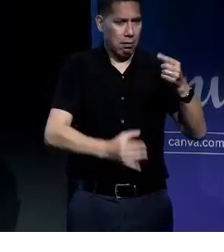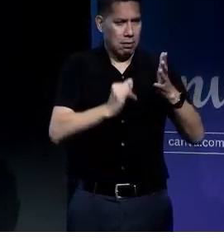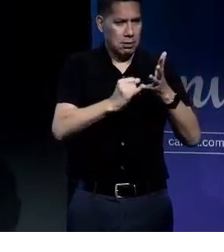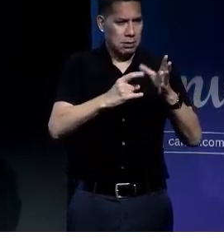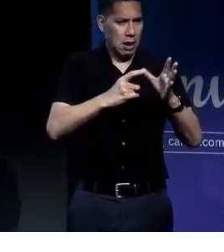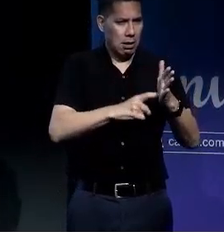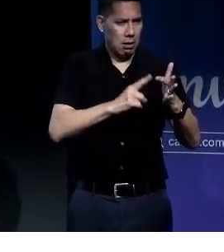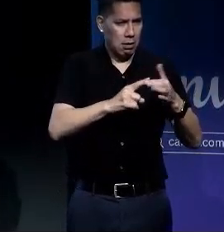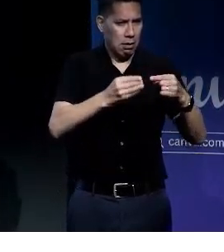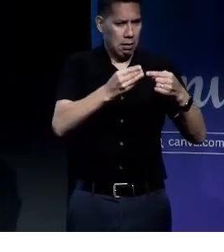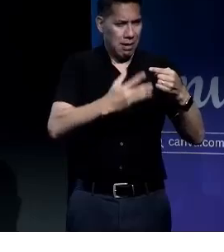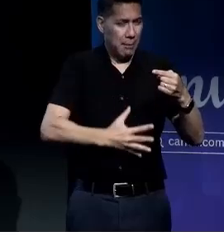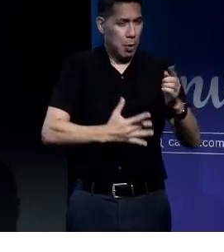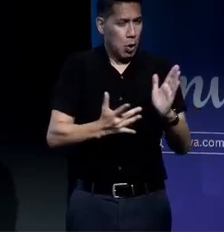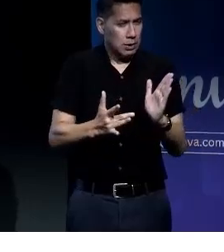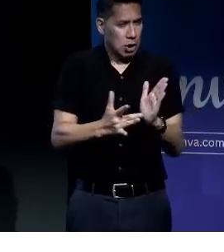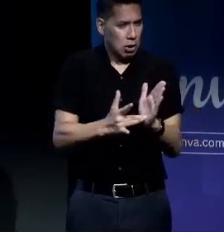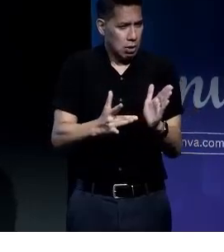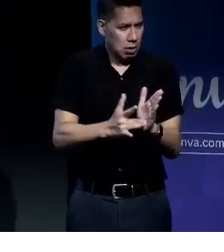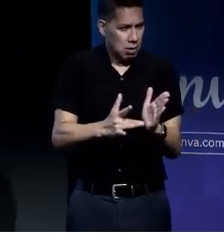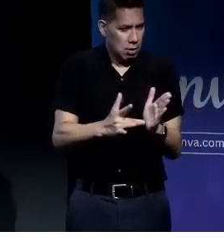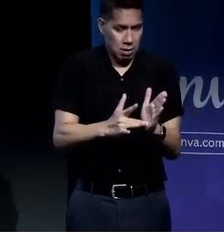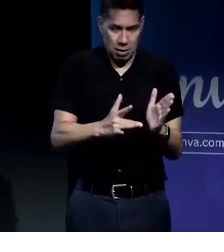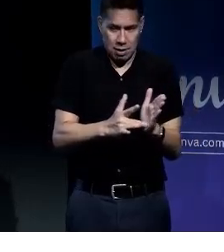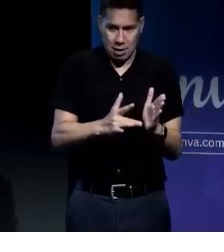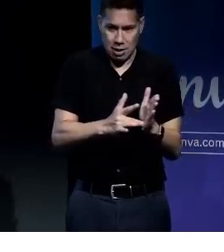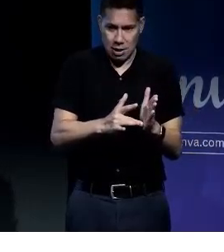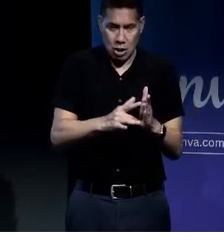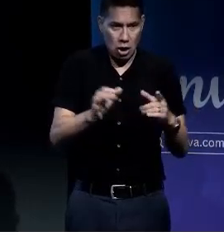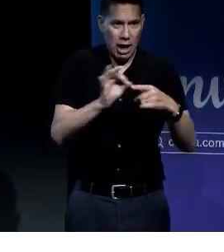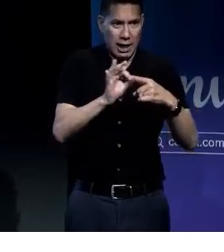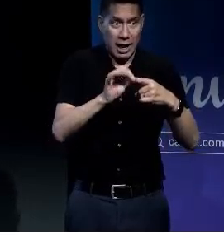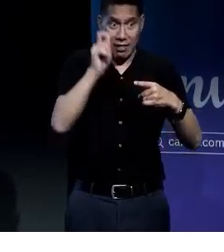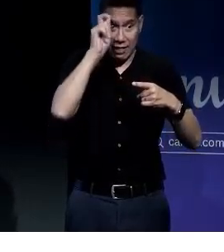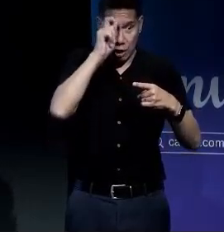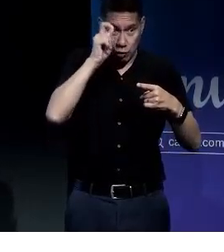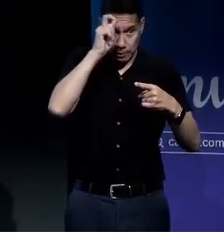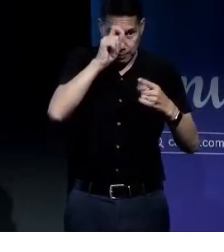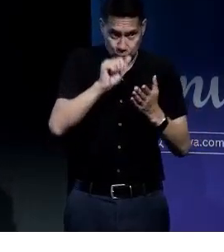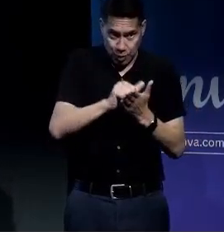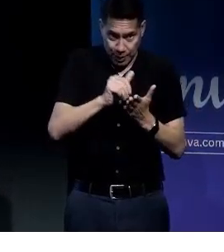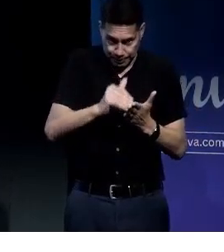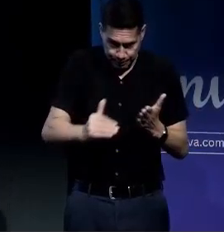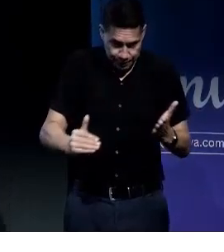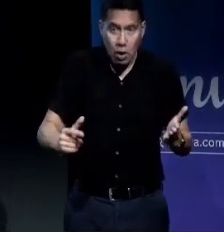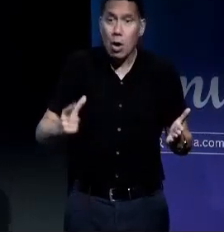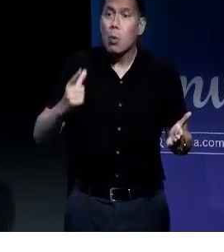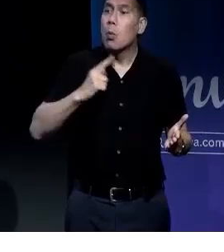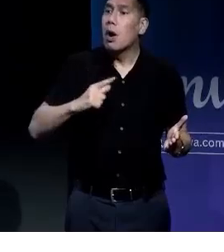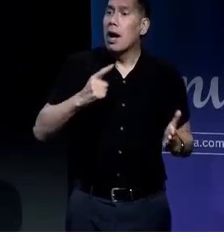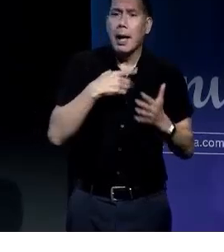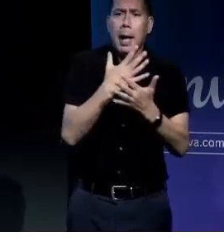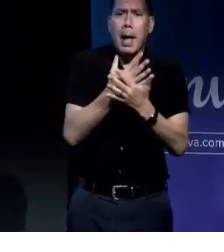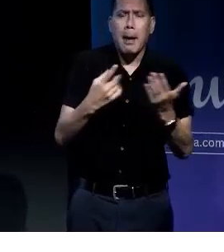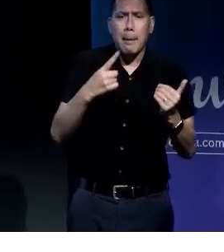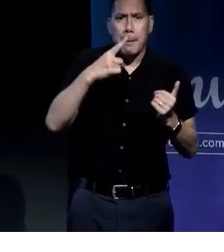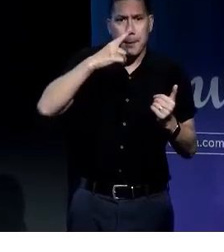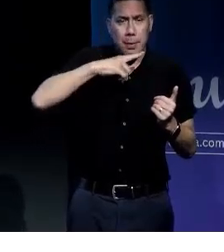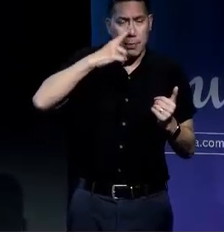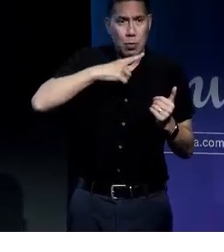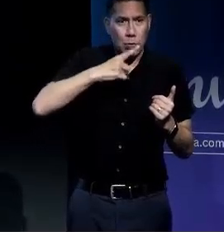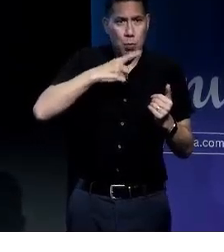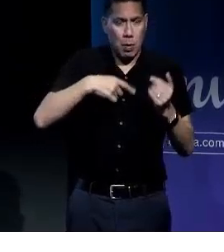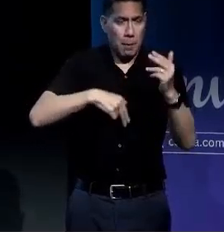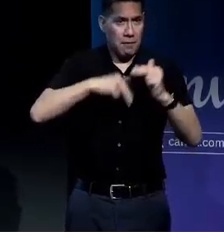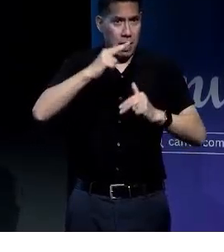where I need to go a little bit technical around like colour theory right now, because the way most people develop a colour